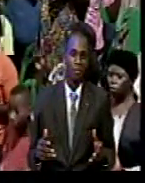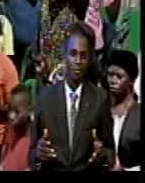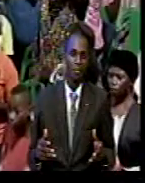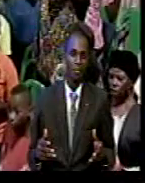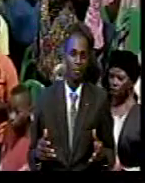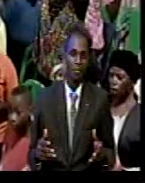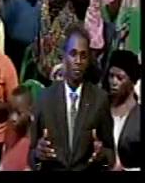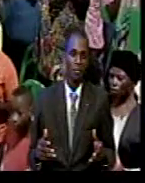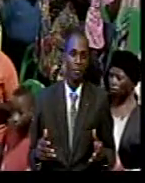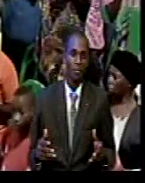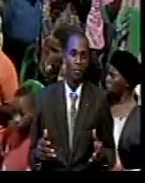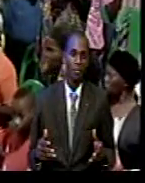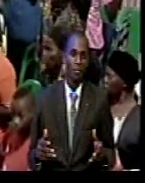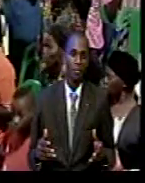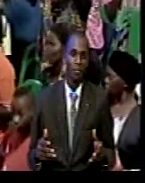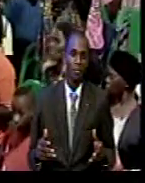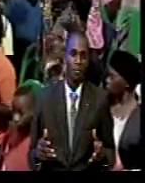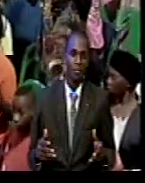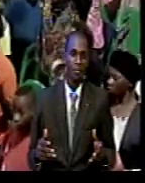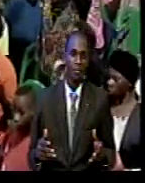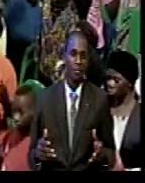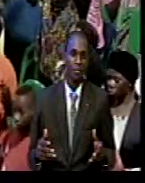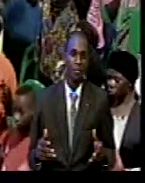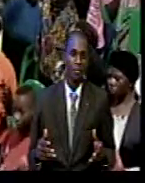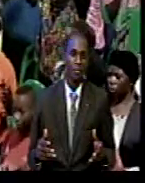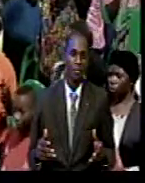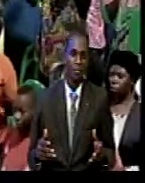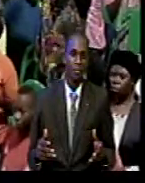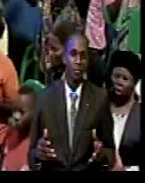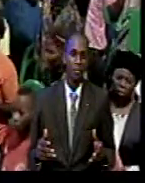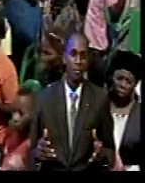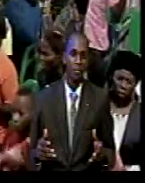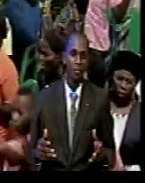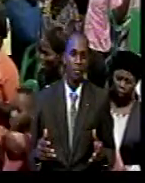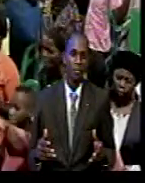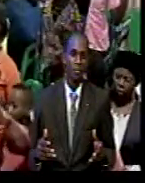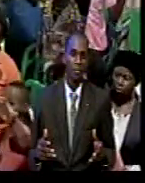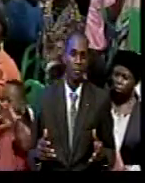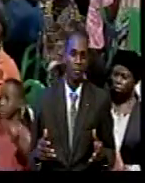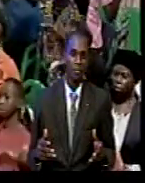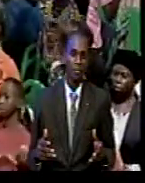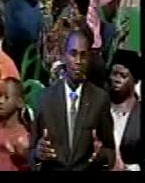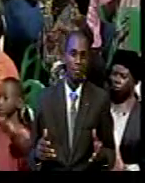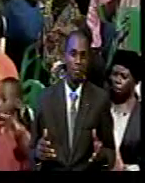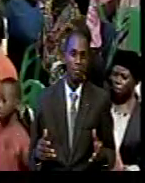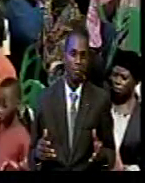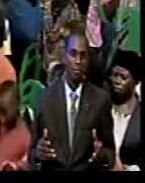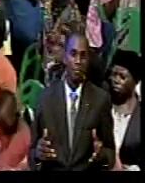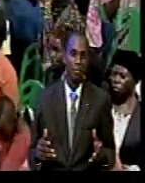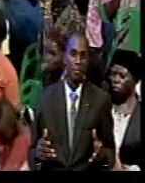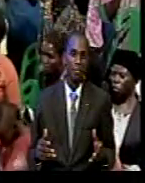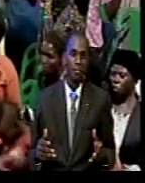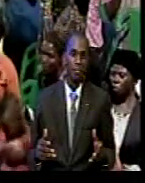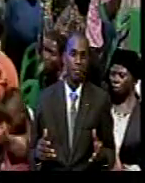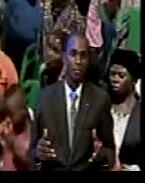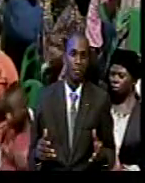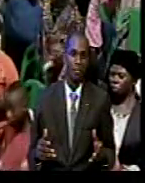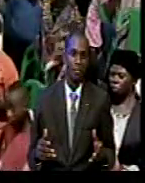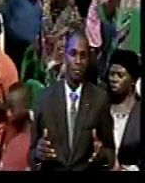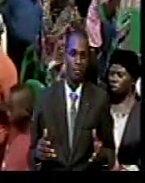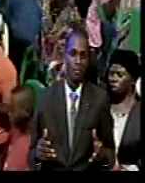do for our Father in the Lord? What's your heart desire for him? Pray.